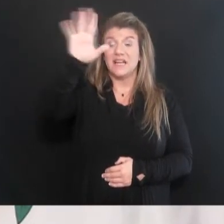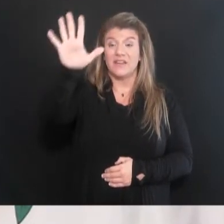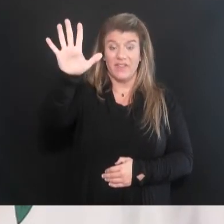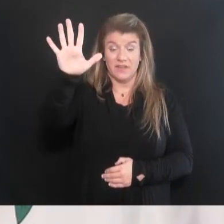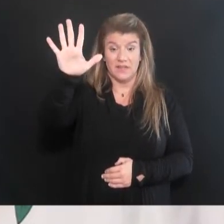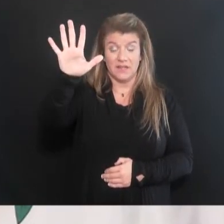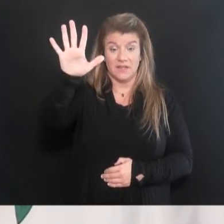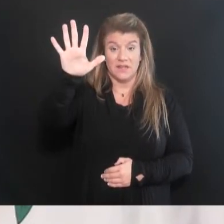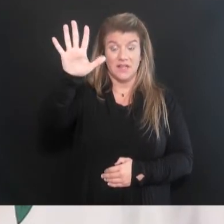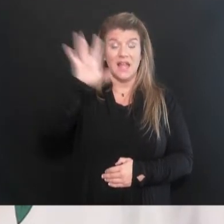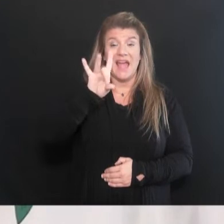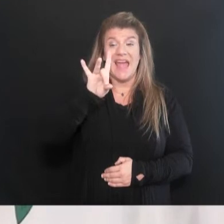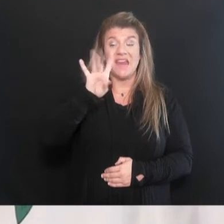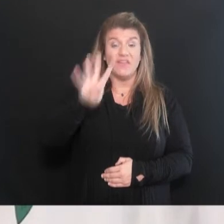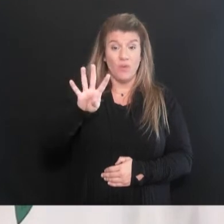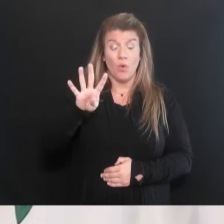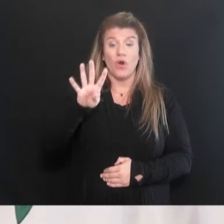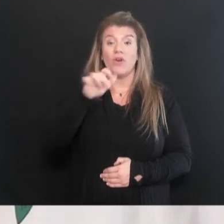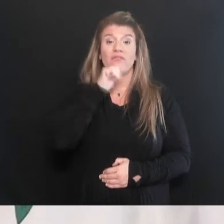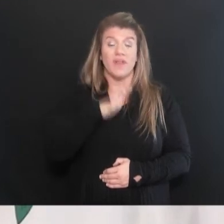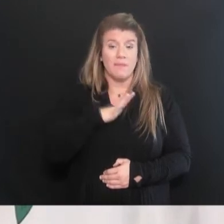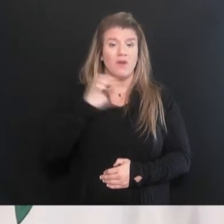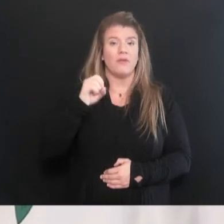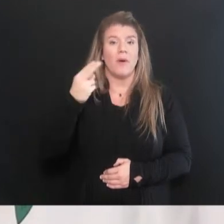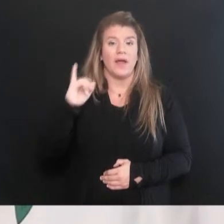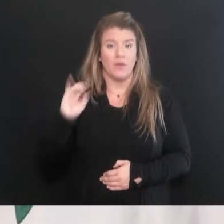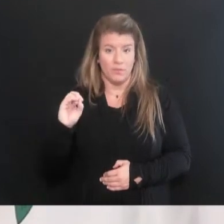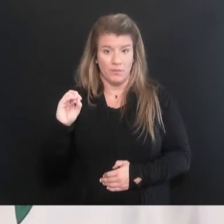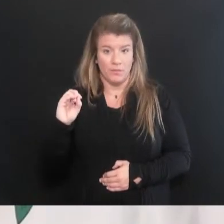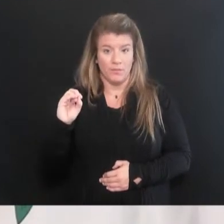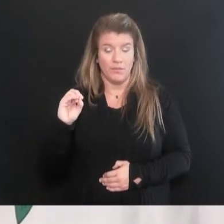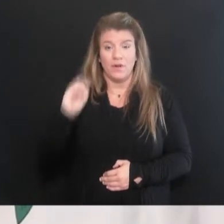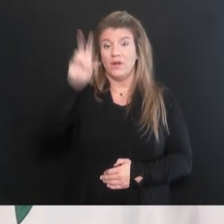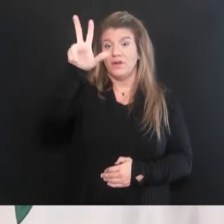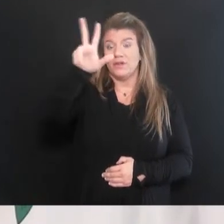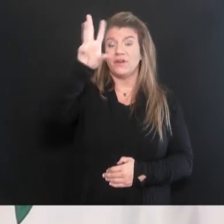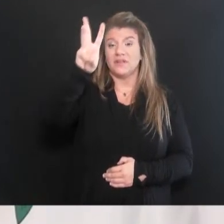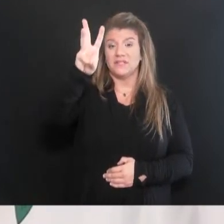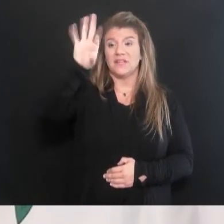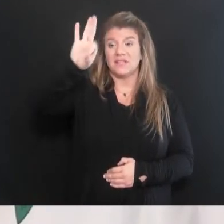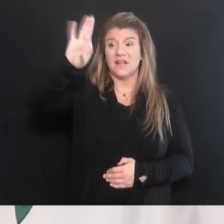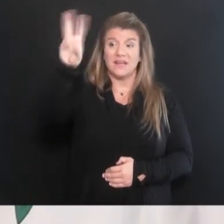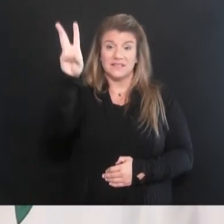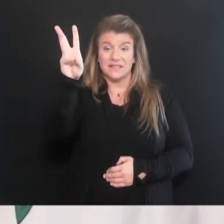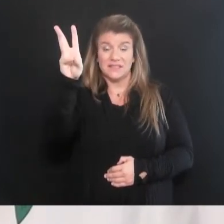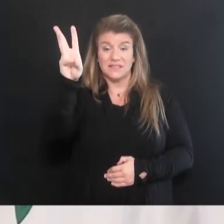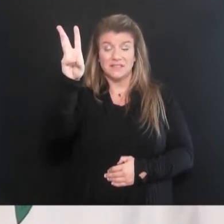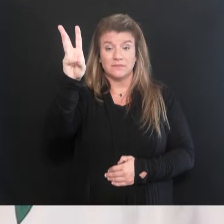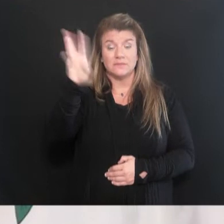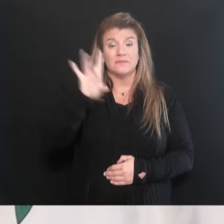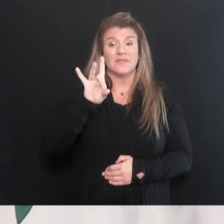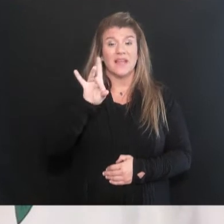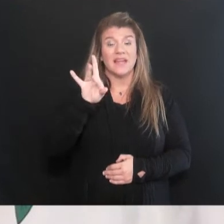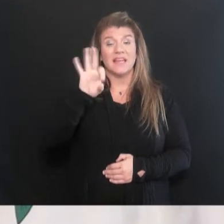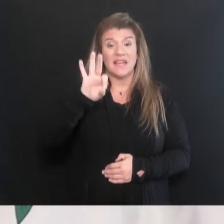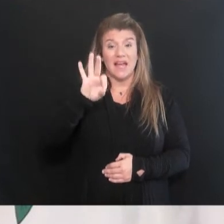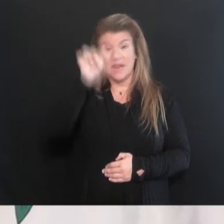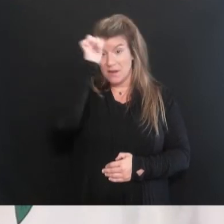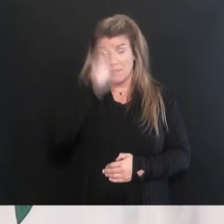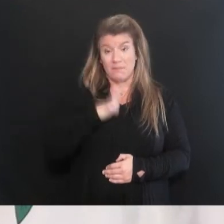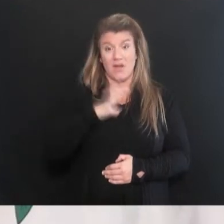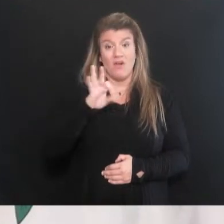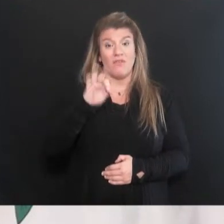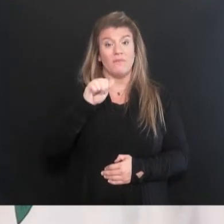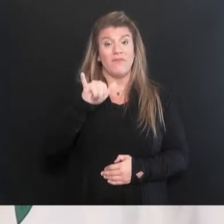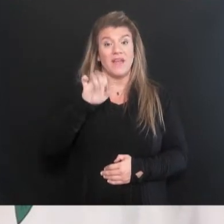death, an 84-year-old female from Ohio County. The 3,696th death, an 89-year-old male from